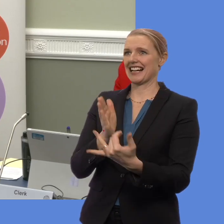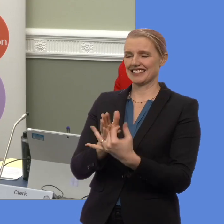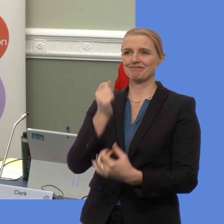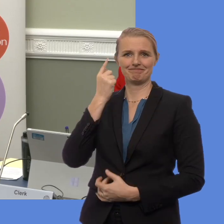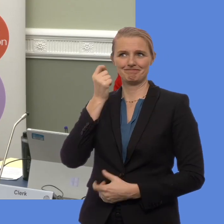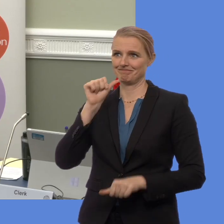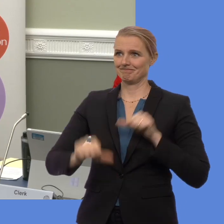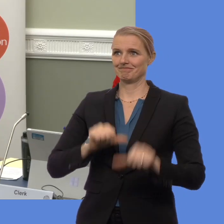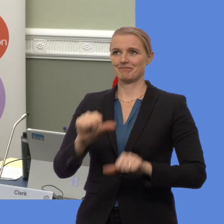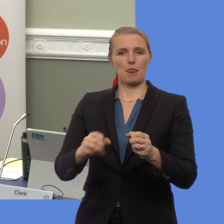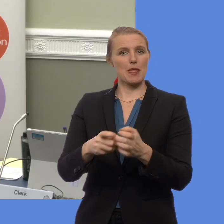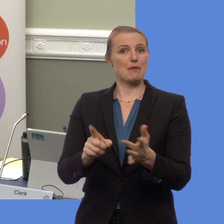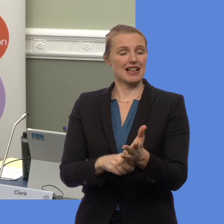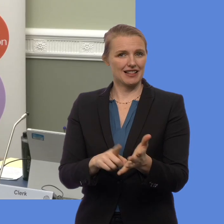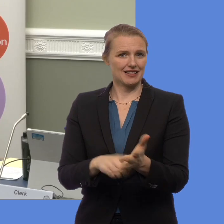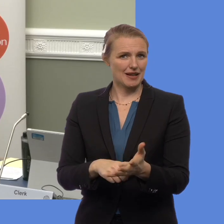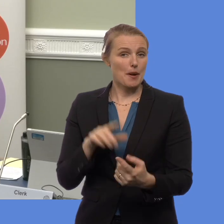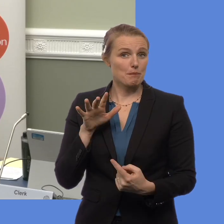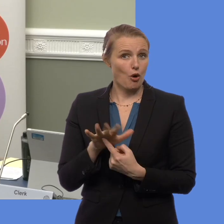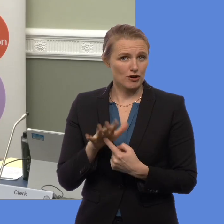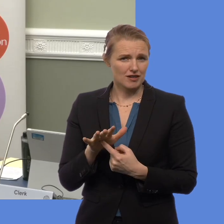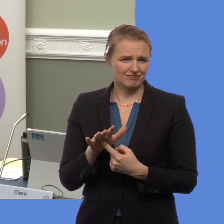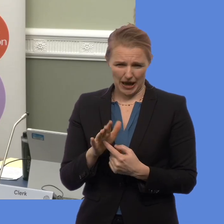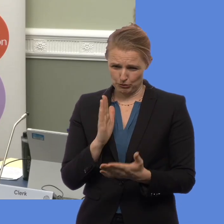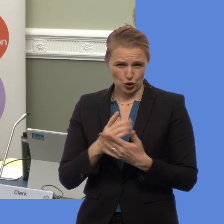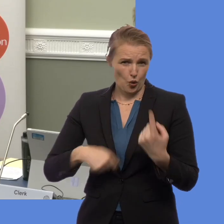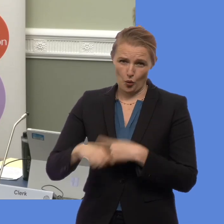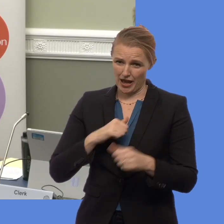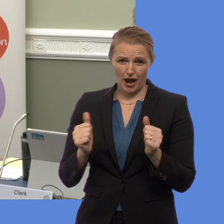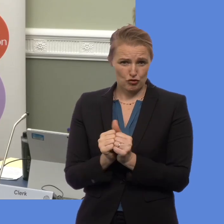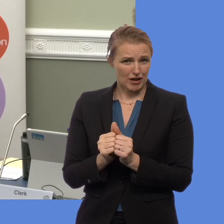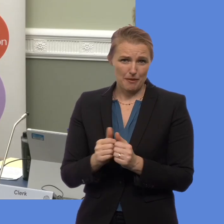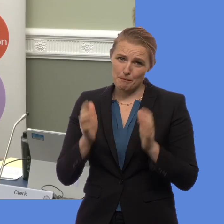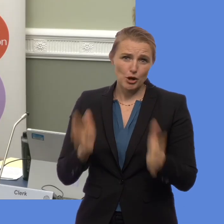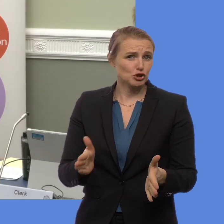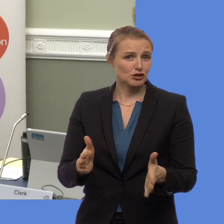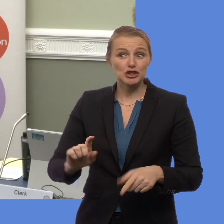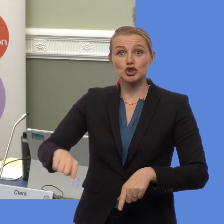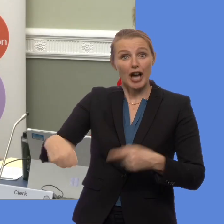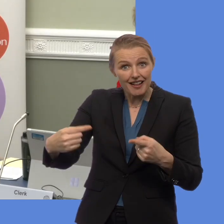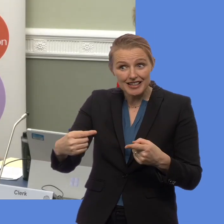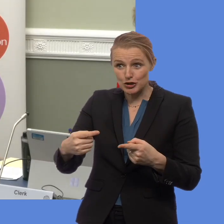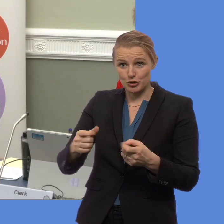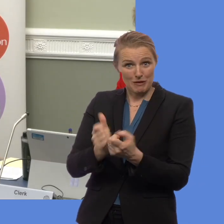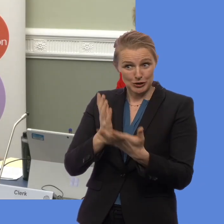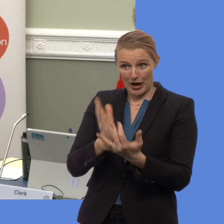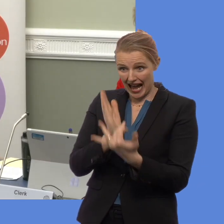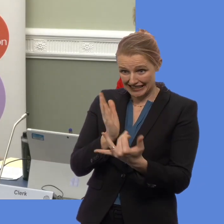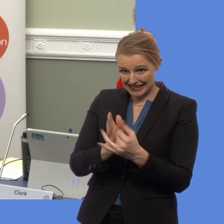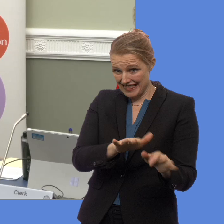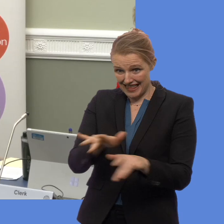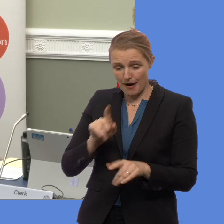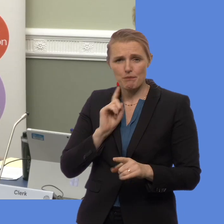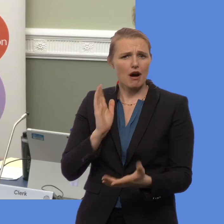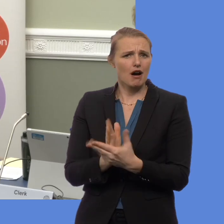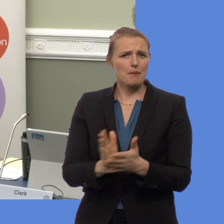I think we're all probably, I'm sure, of one mind that that's a challenge we're all up for. And I know that we will be doing that to the best of our